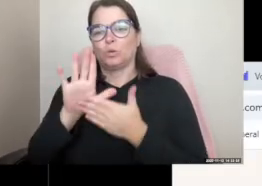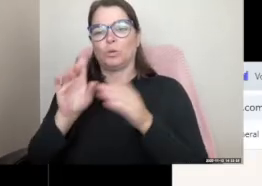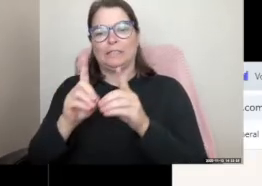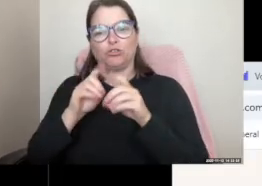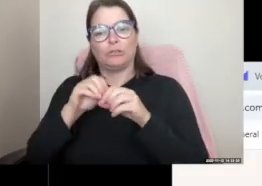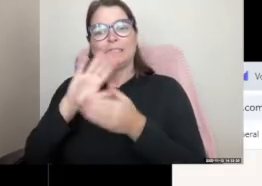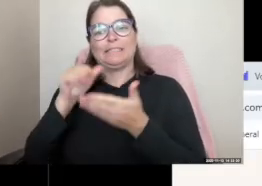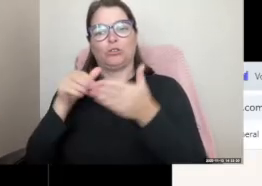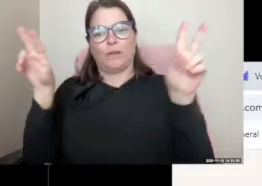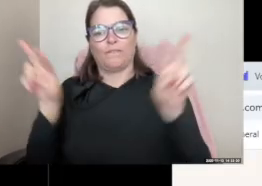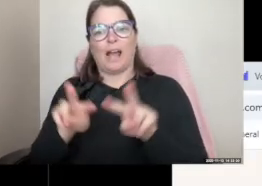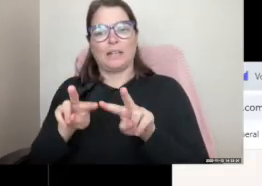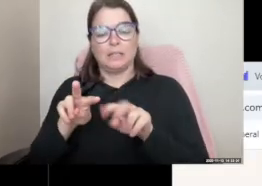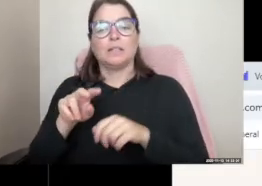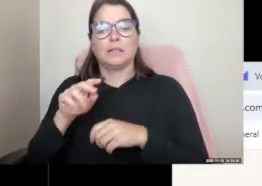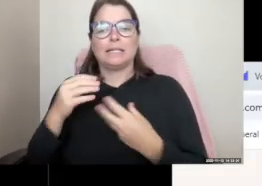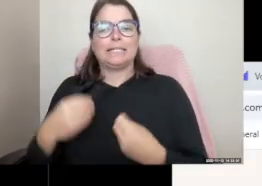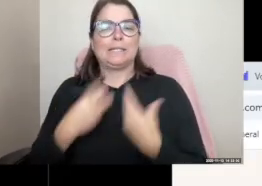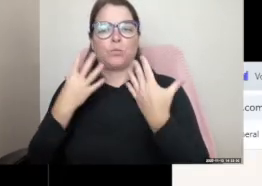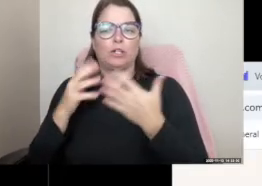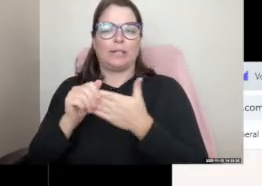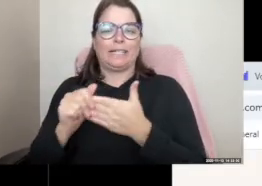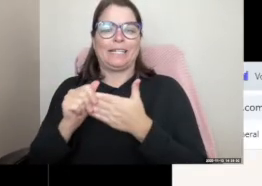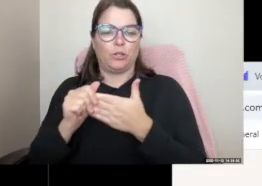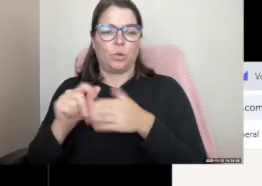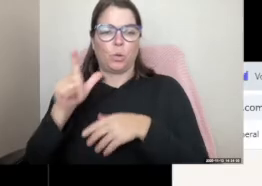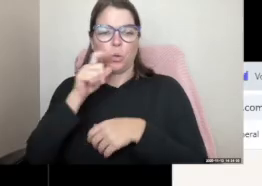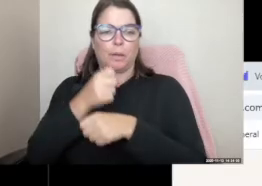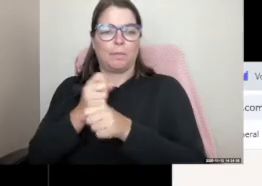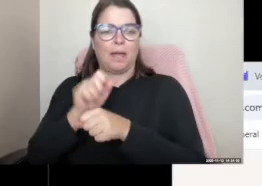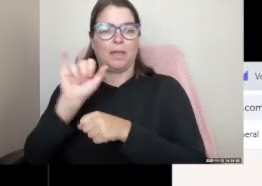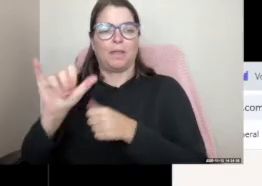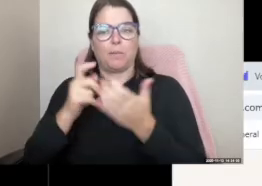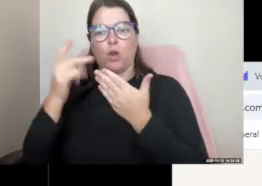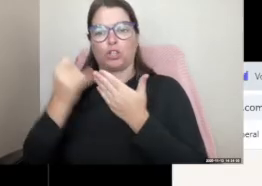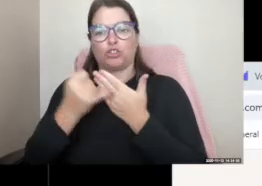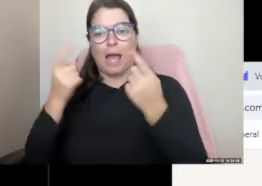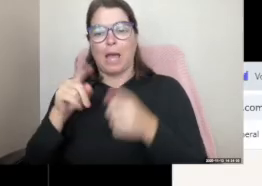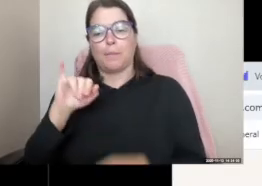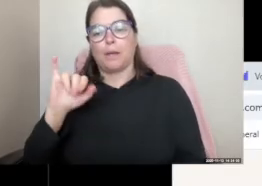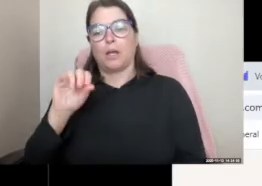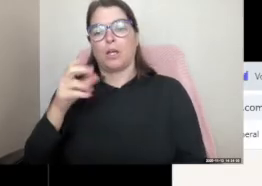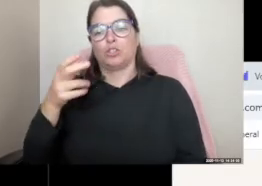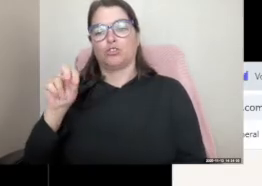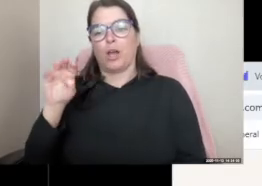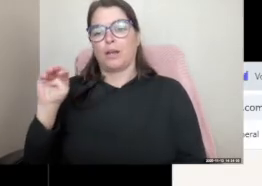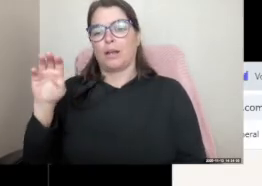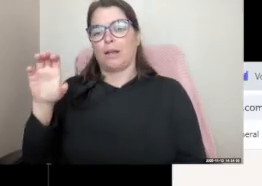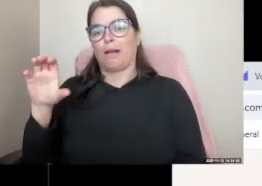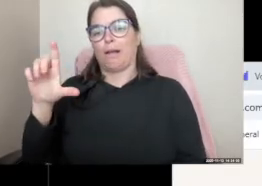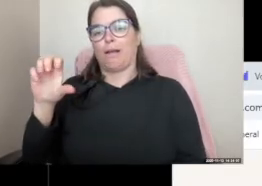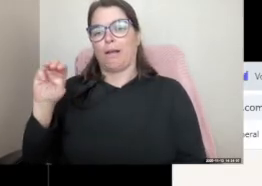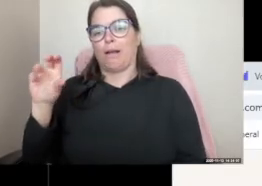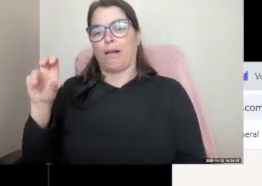bus in California. It may have been the first one. I think it was the first one in the United States at Kings